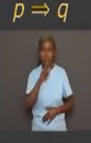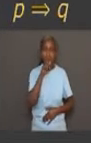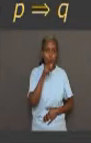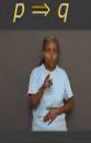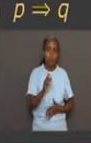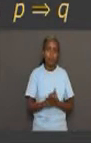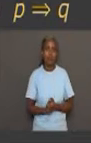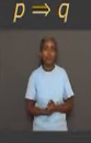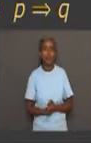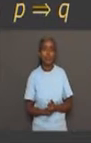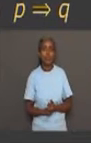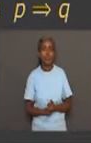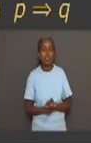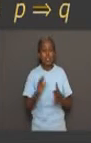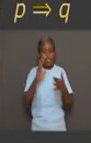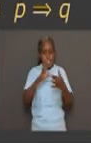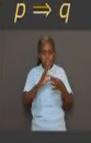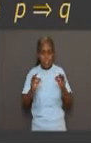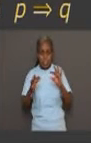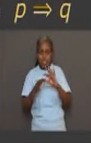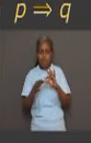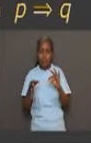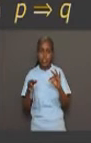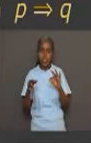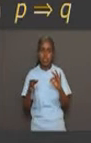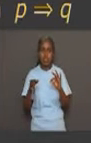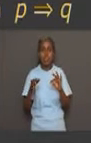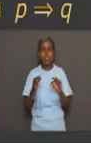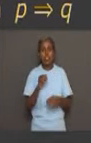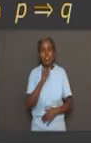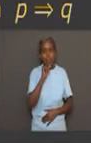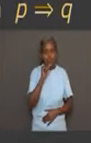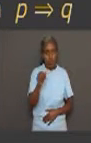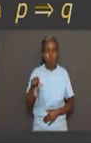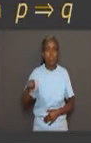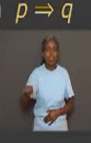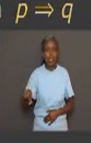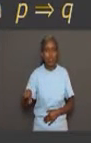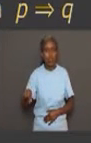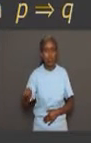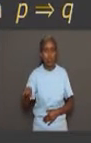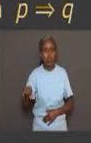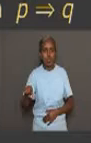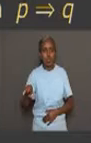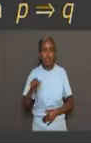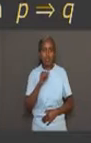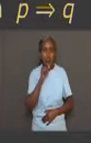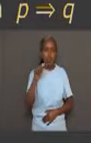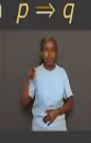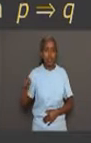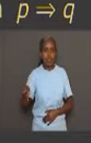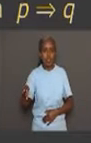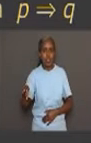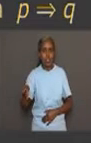true, the statement, if not Q then not